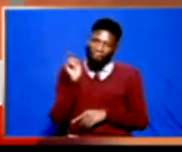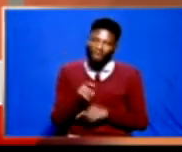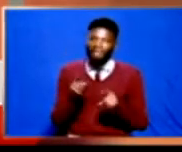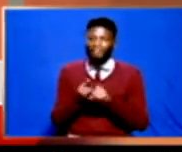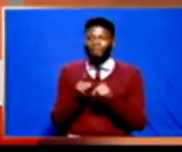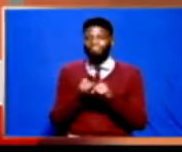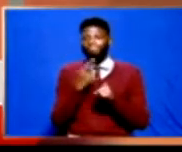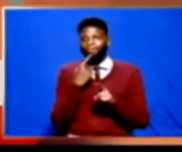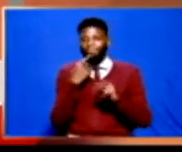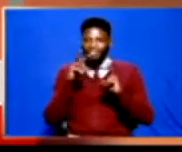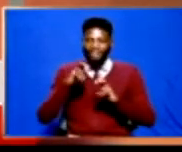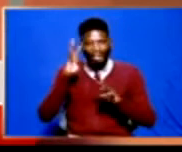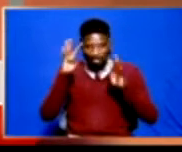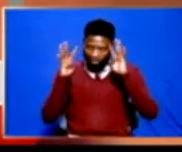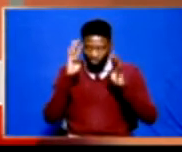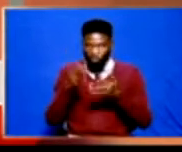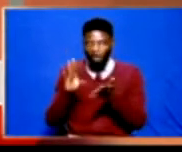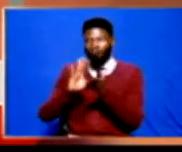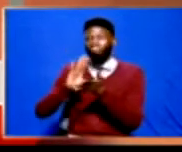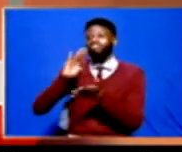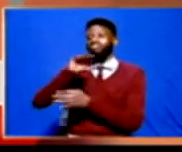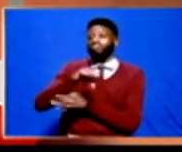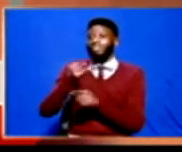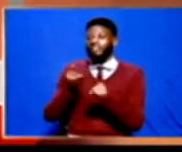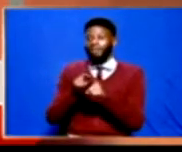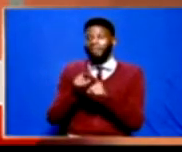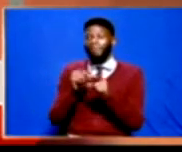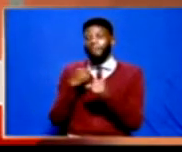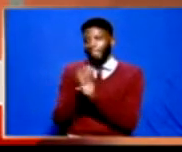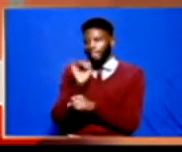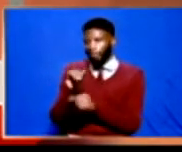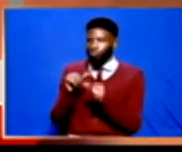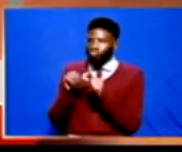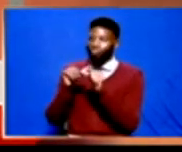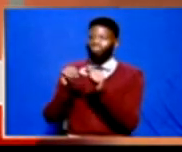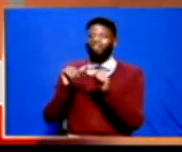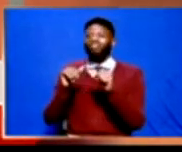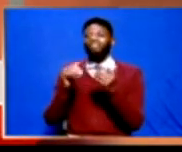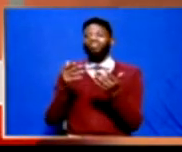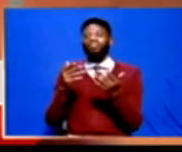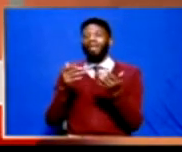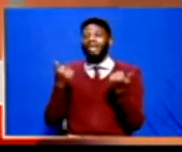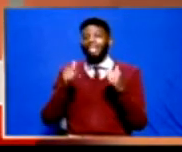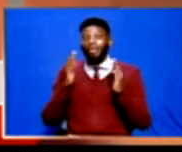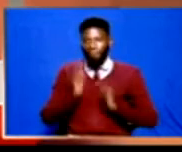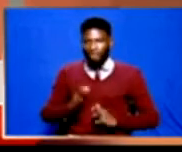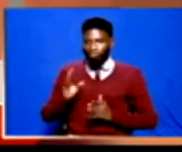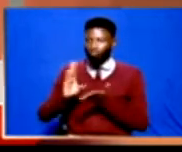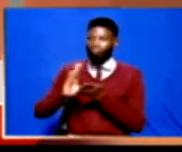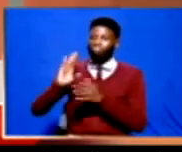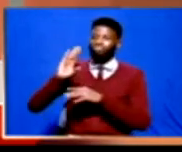of even financing and keeping it quite affordable for anyone who's who's coming in to make an